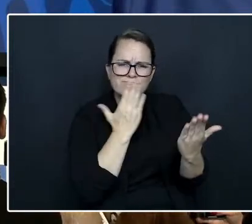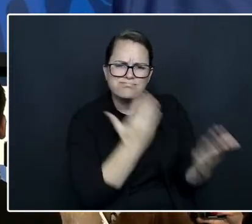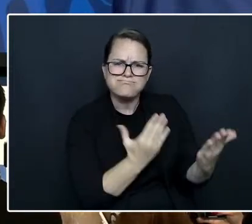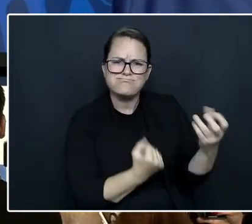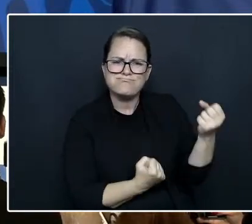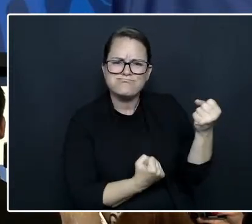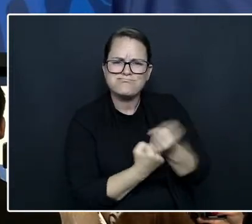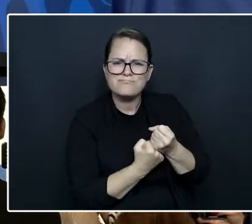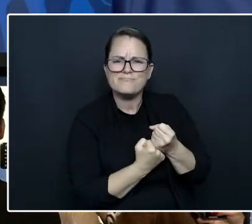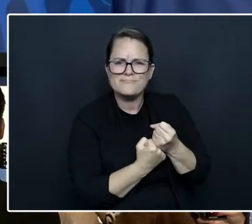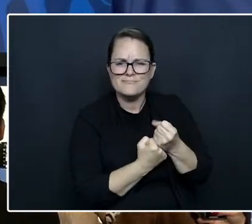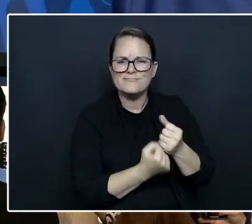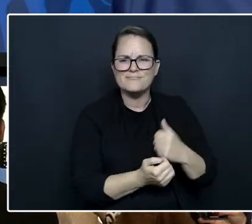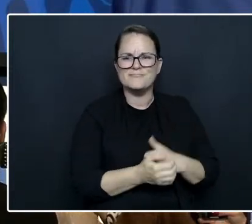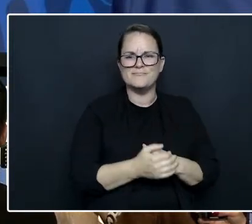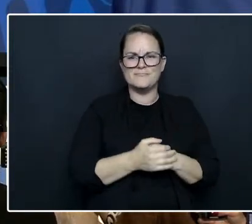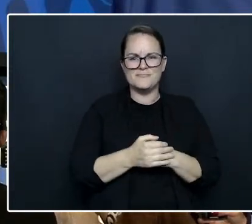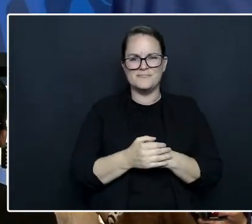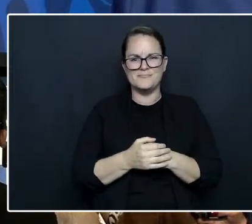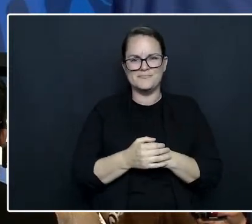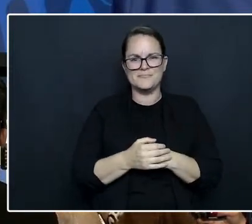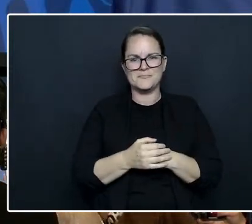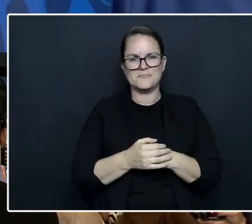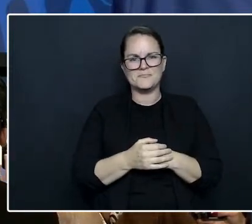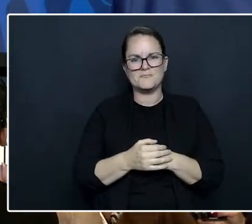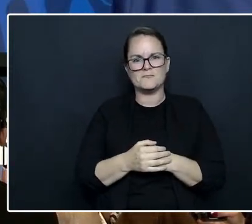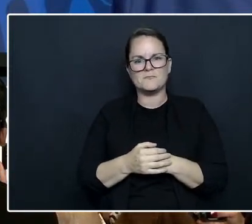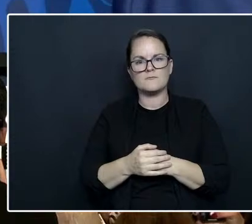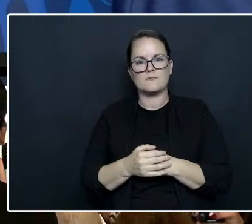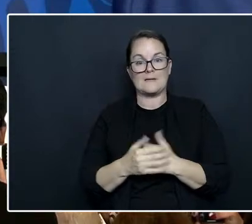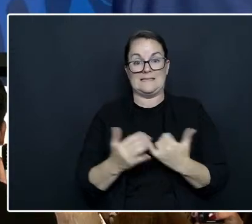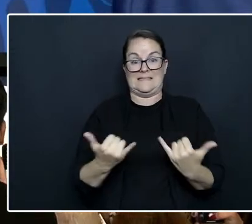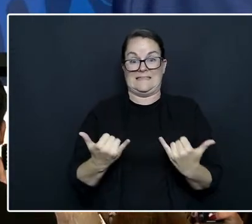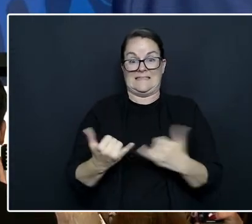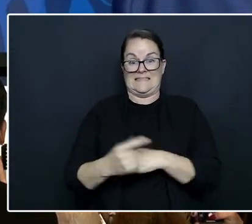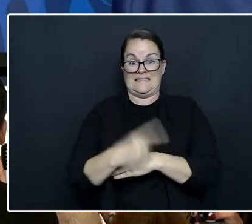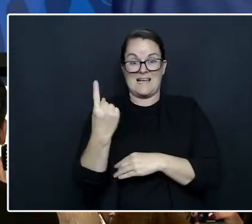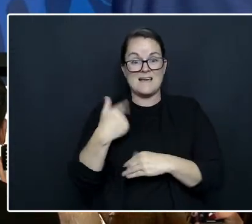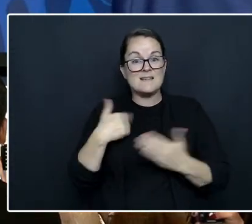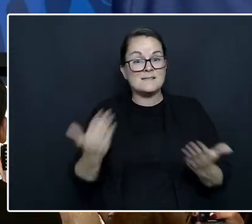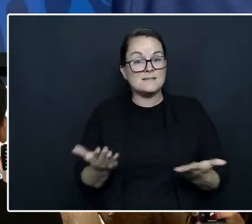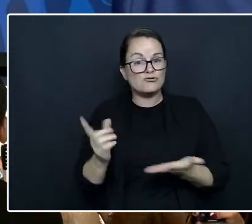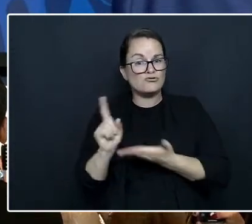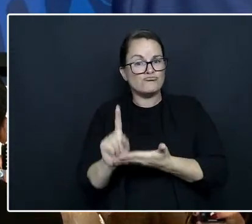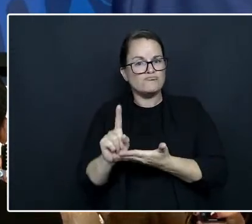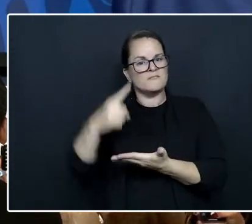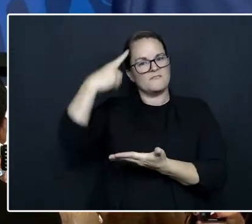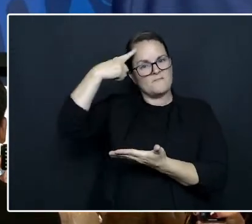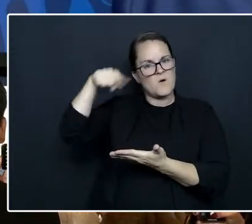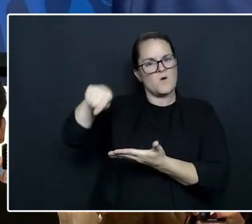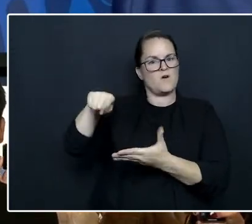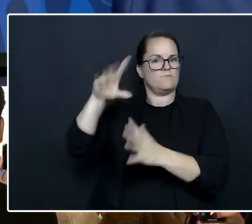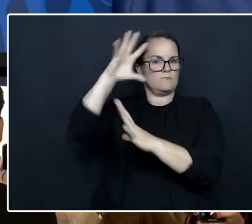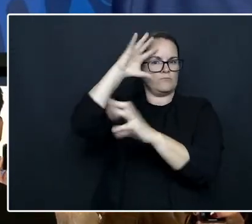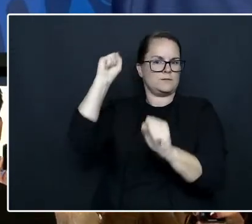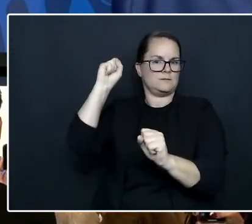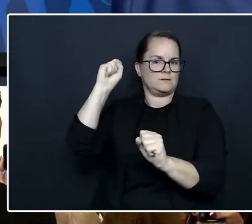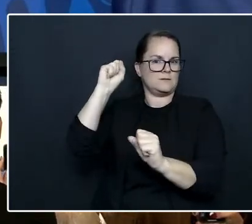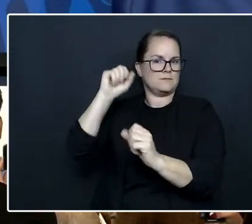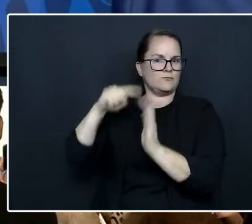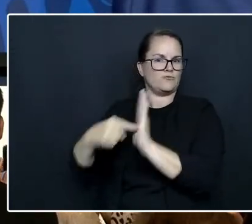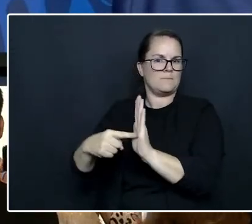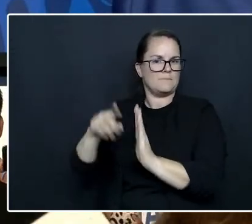And today, on behalf of our President Joe Biden and myself, I am extremely proud to accept